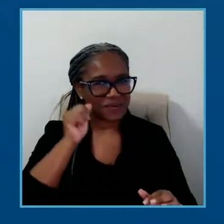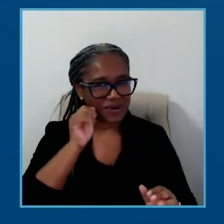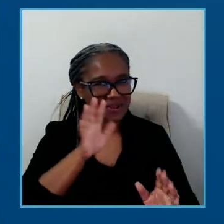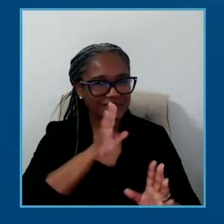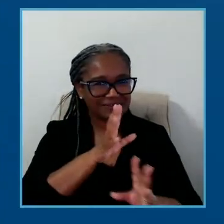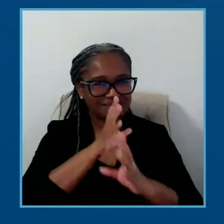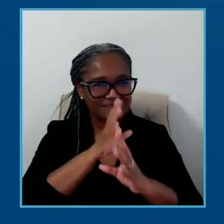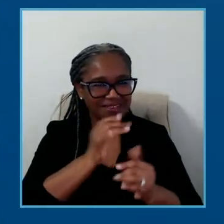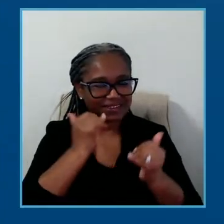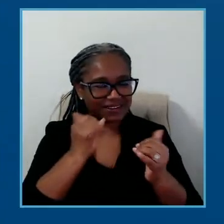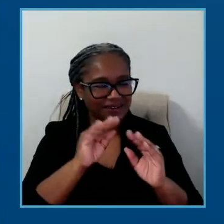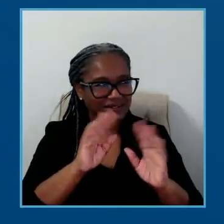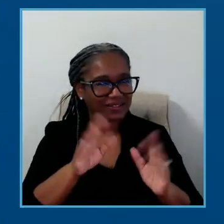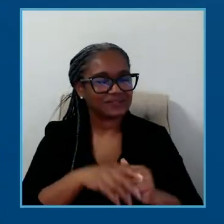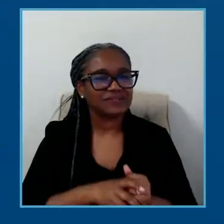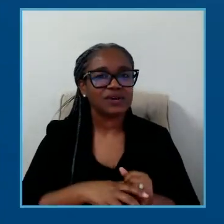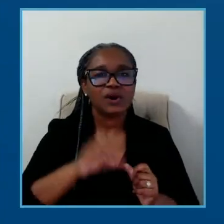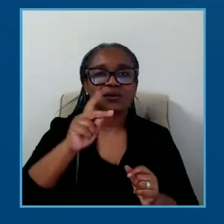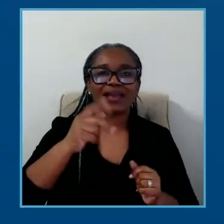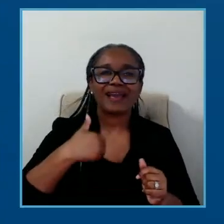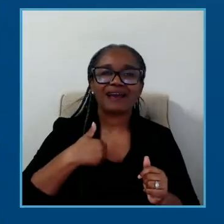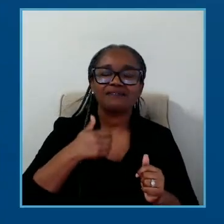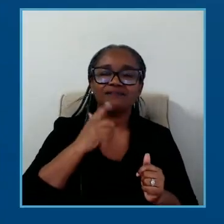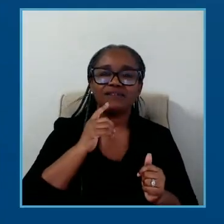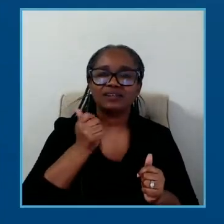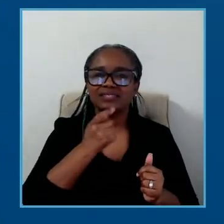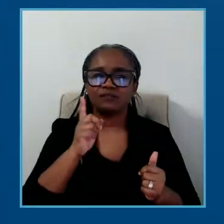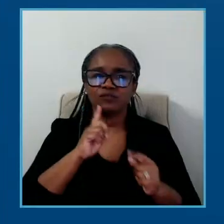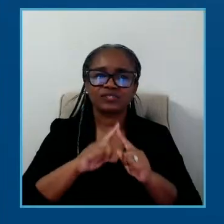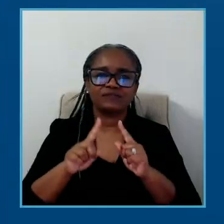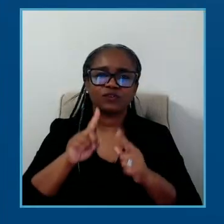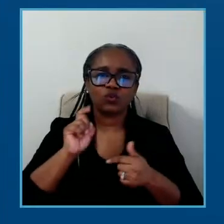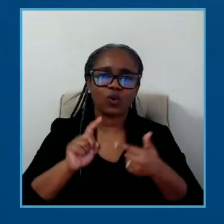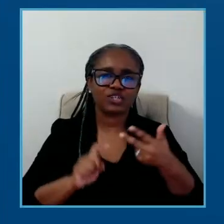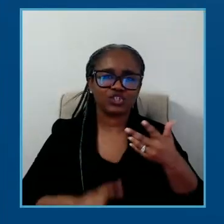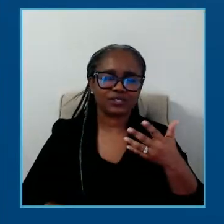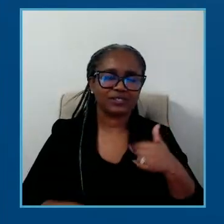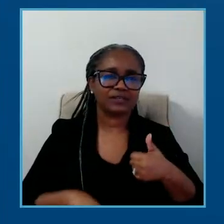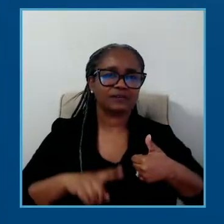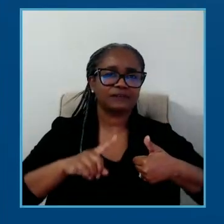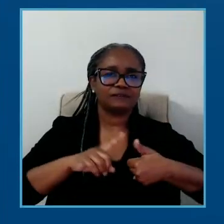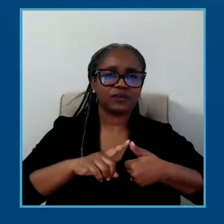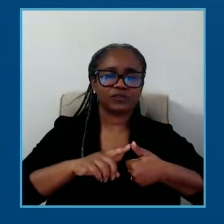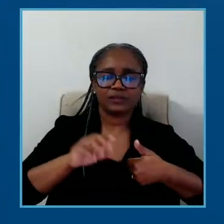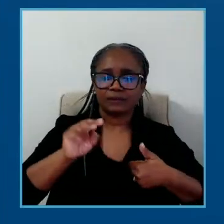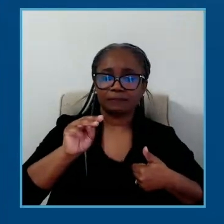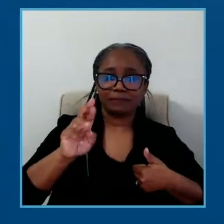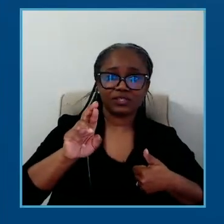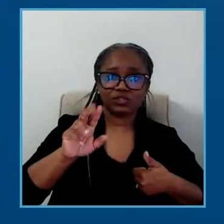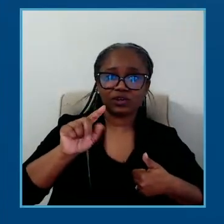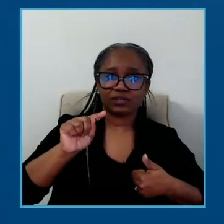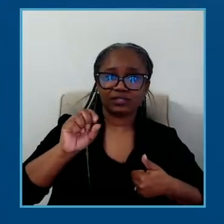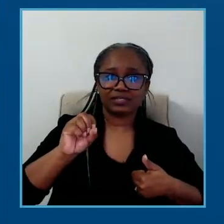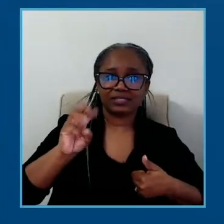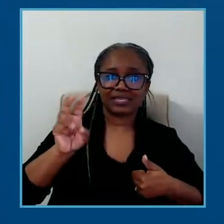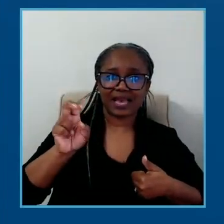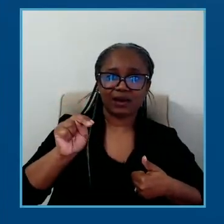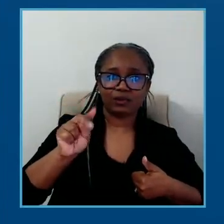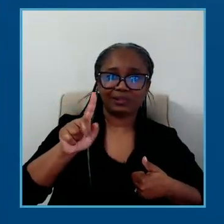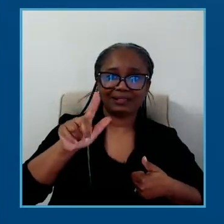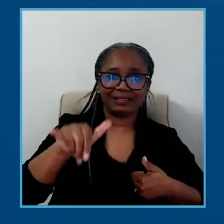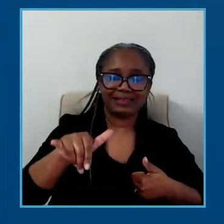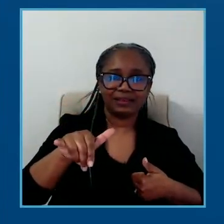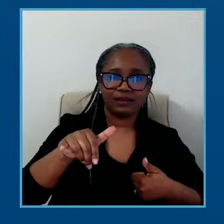have a number of questions. First of all, for Mr. Townley, I was wondering if you're a member of the